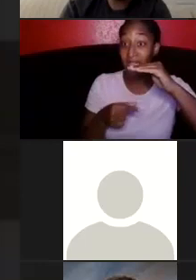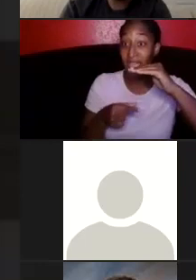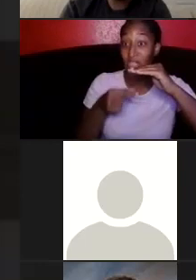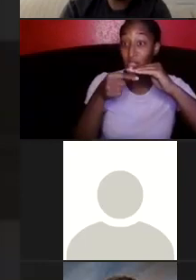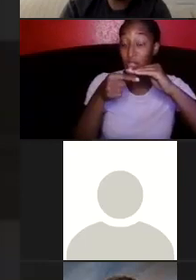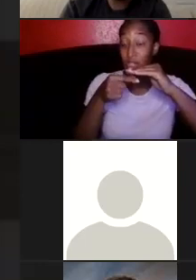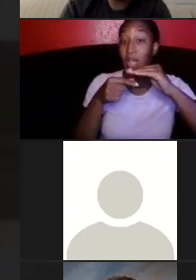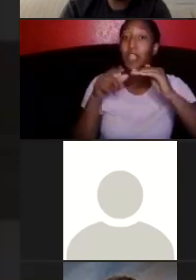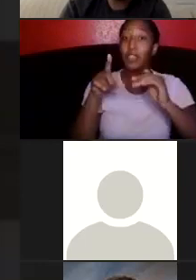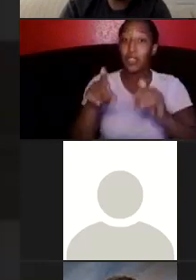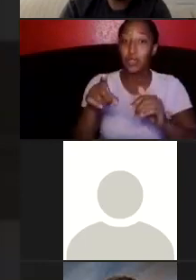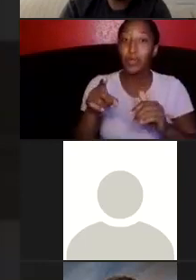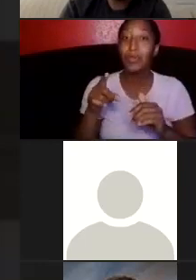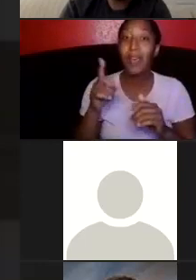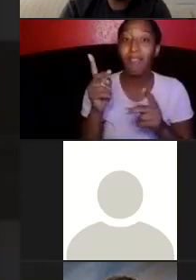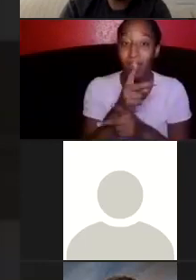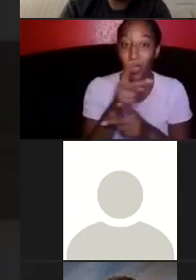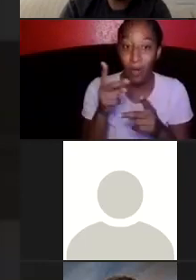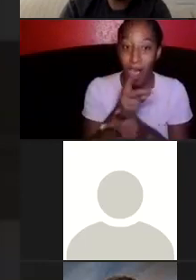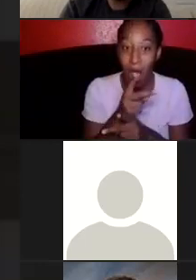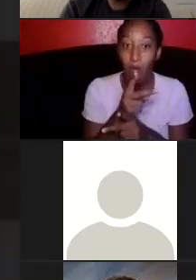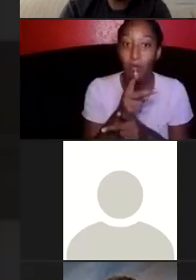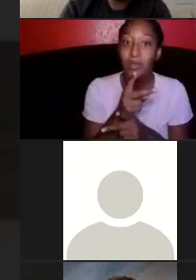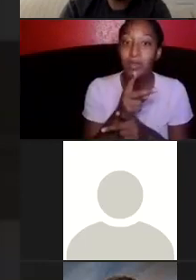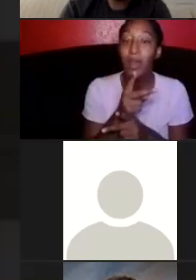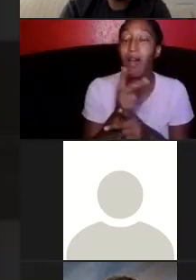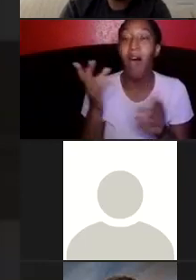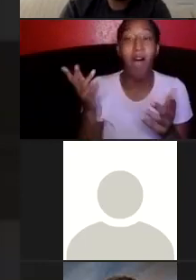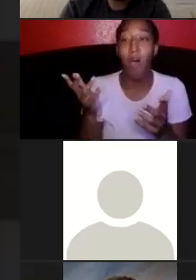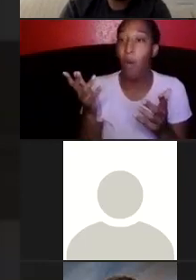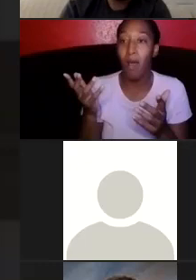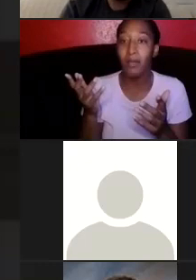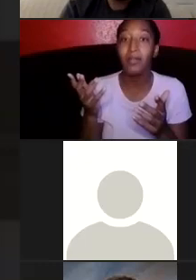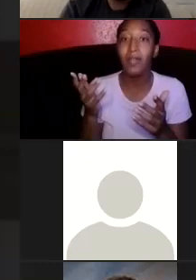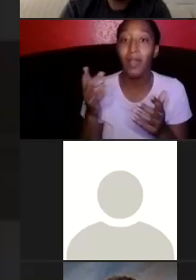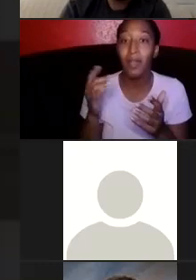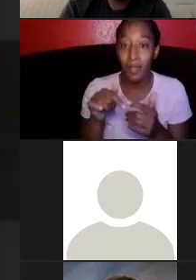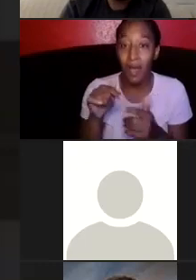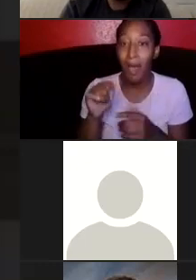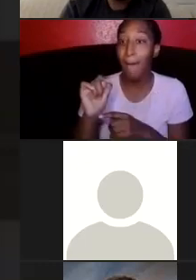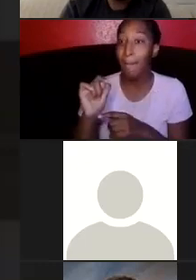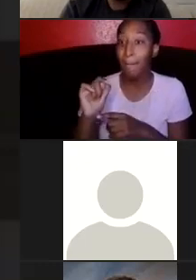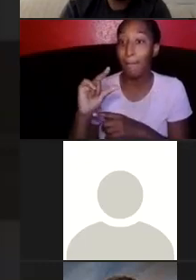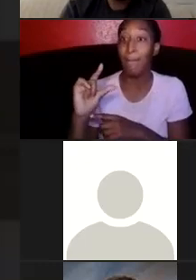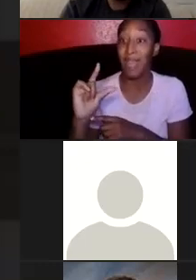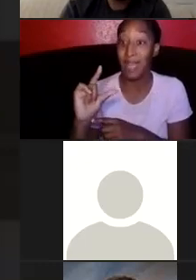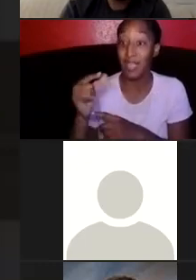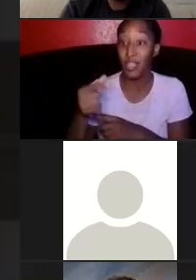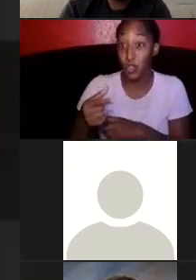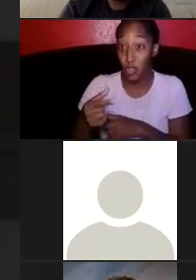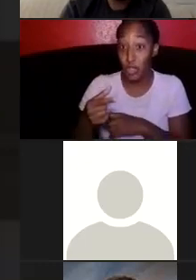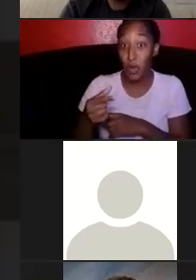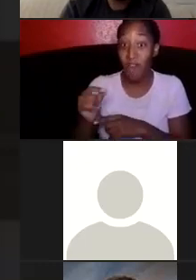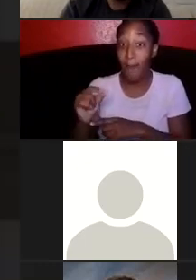the centripetal acceleration. And that is big G over big M divided by